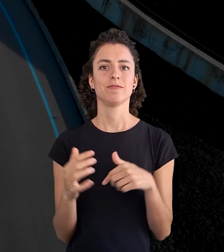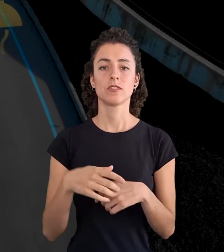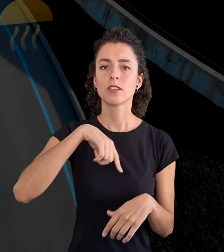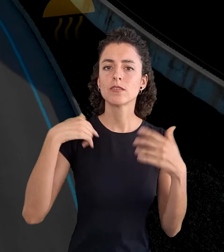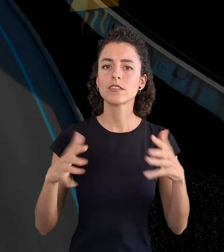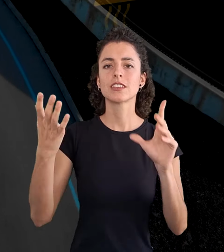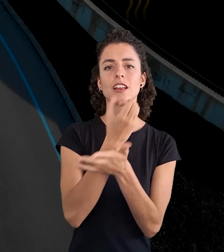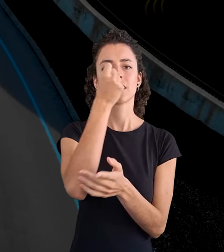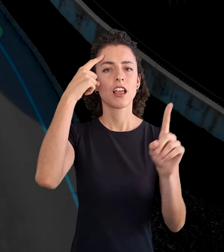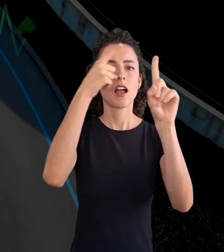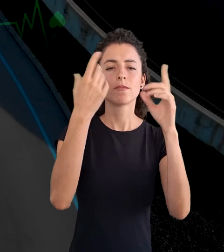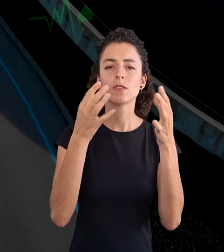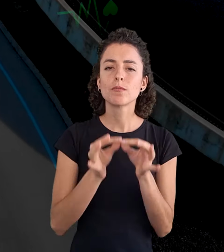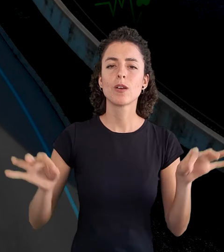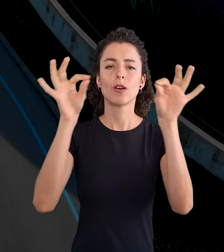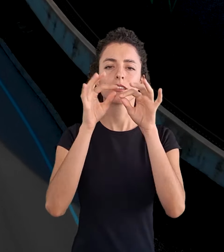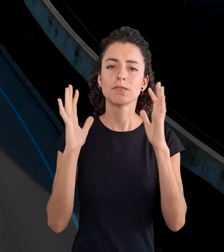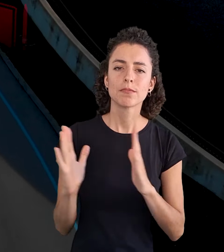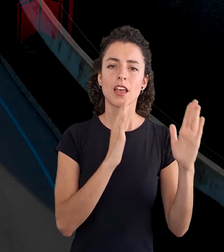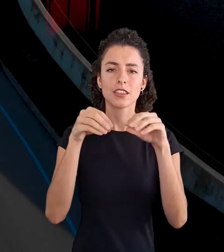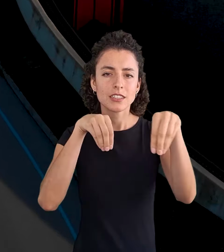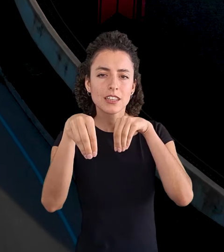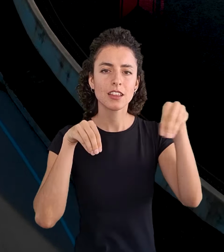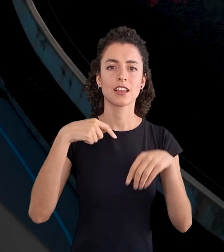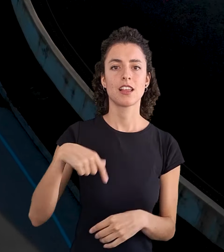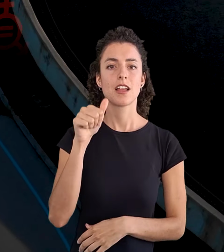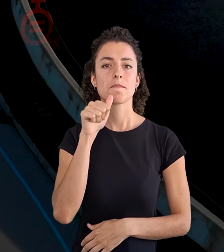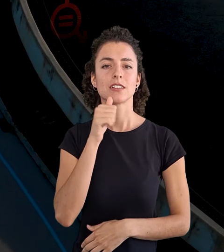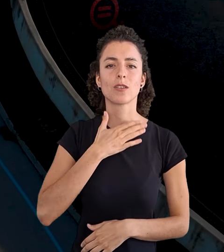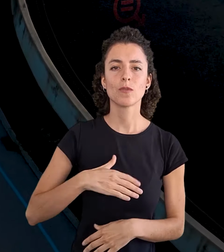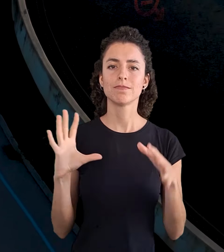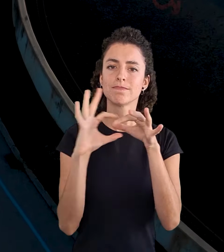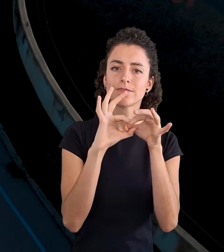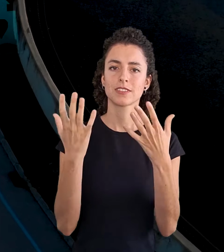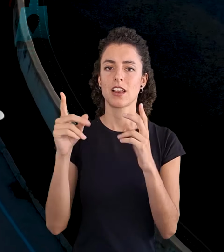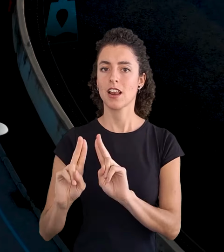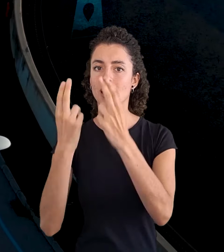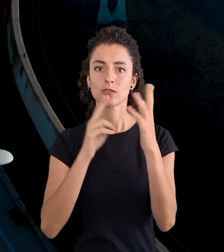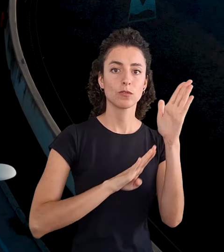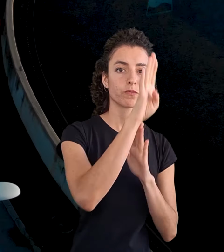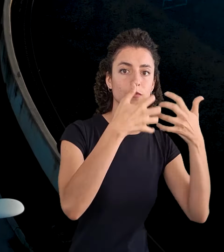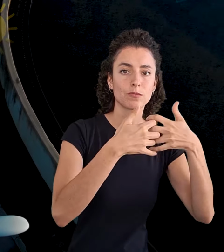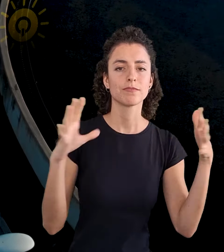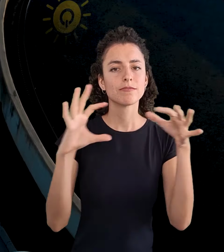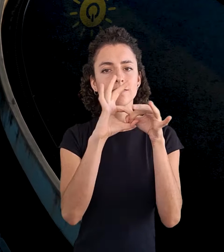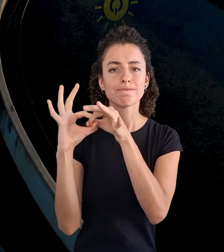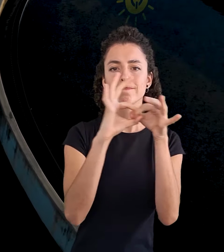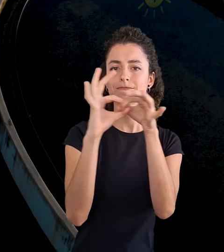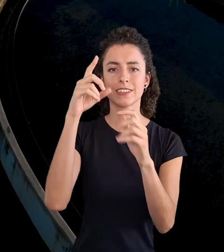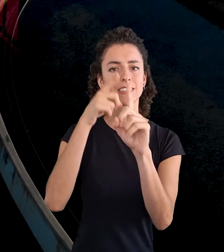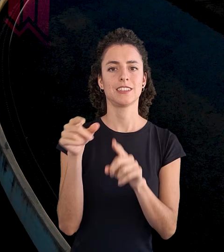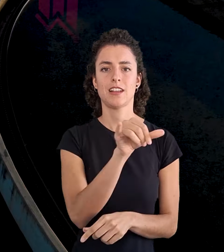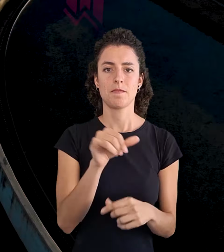These milestones are fundamental to align Emasagra's strategy with the UN's Sustainable Development Goals and to guide